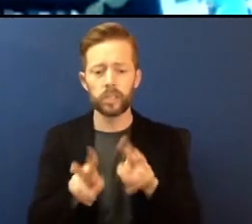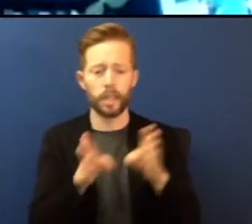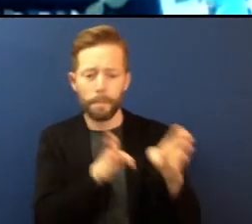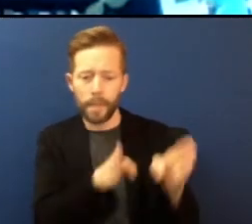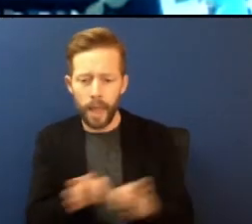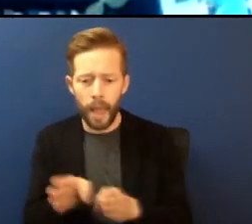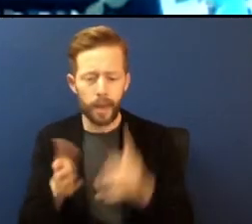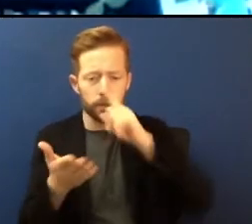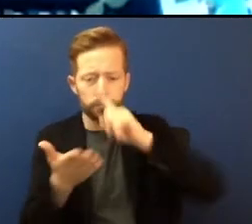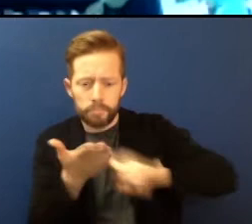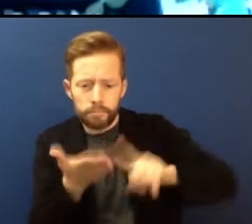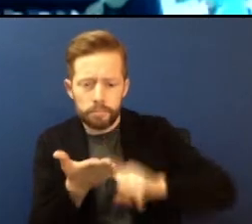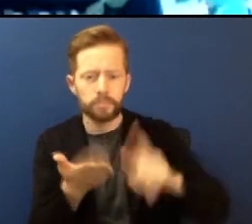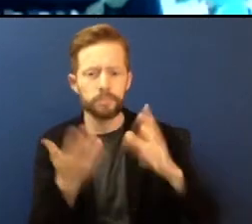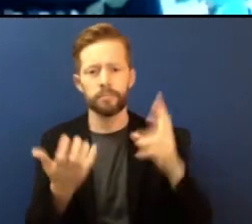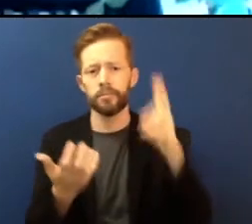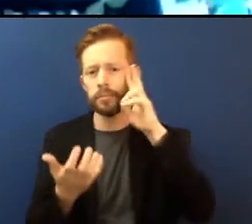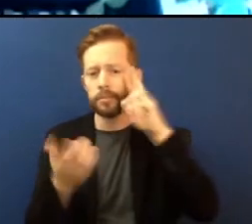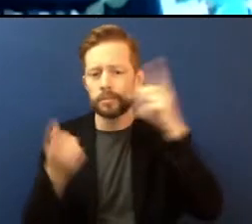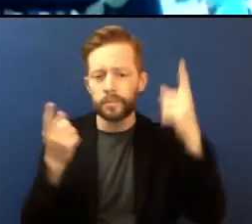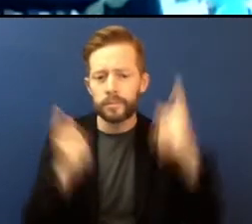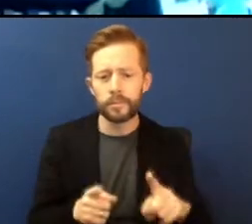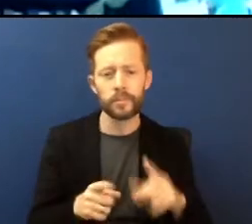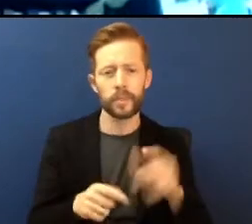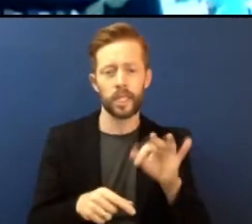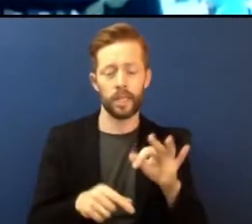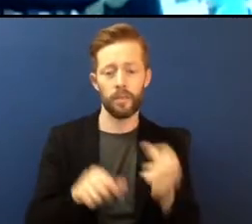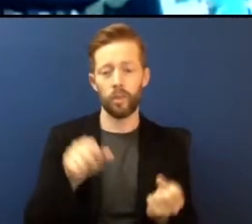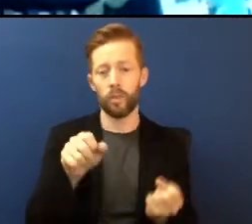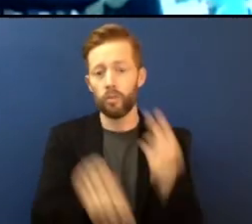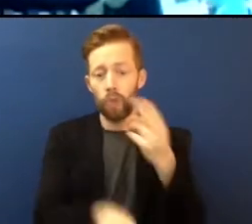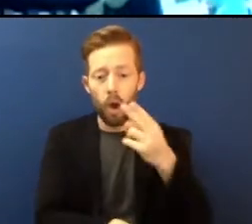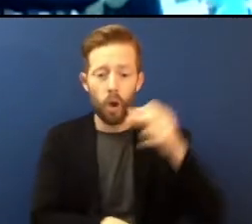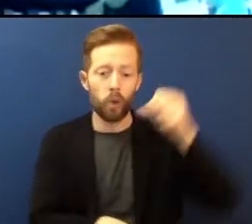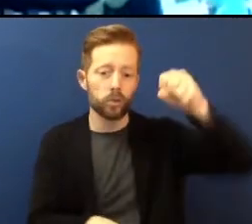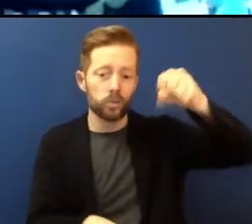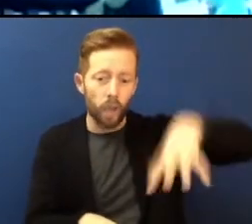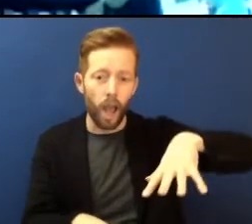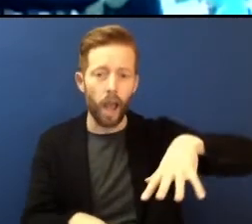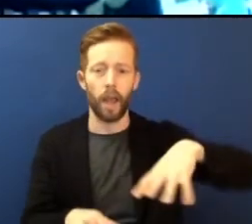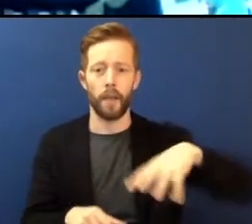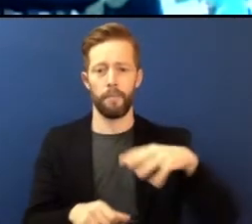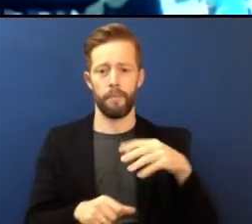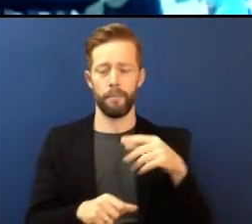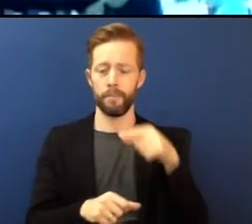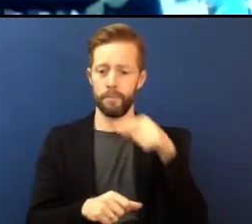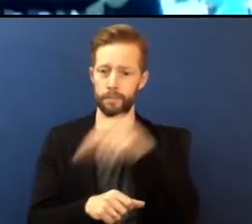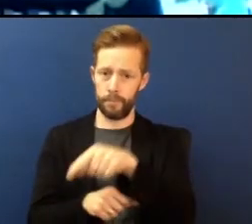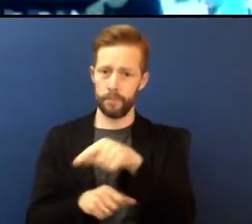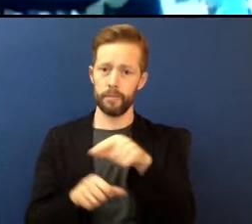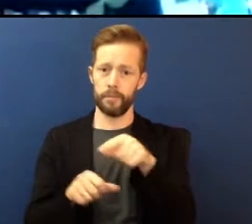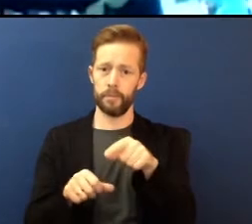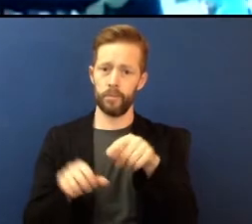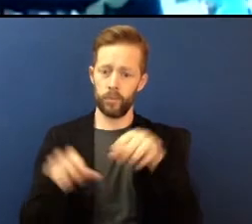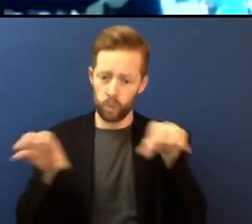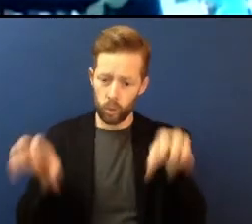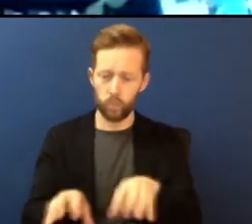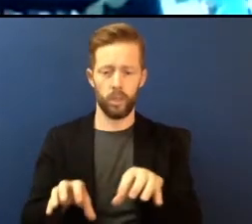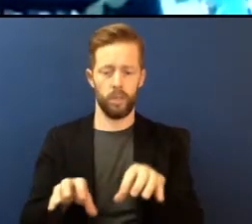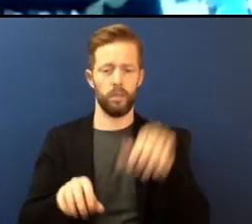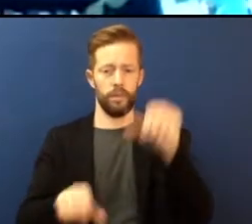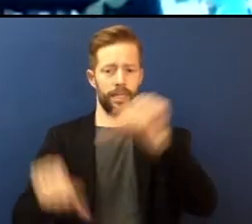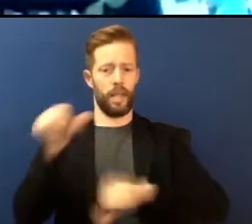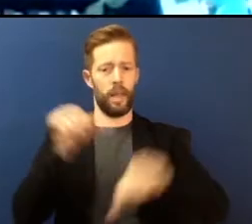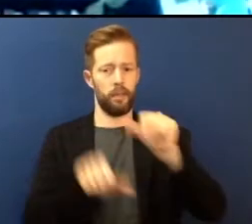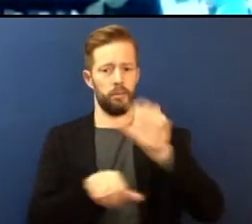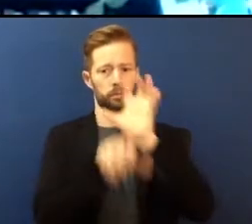They're planning and carrying out investigations to see what happens if they toss the ball to you or they drop something. So they're actually